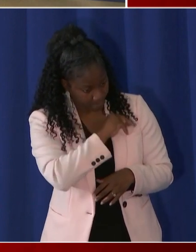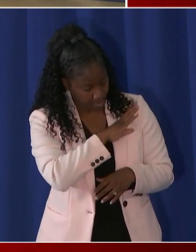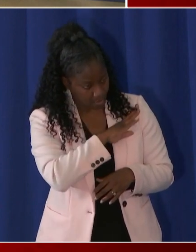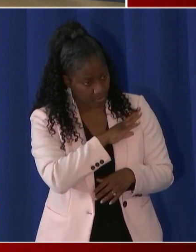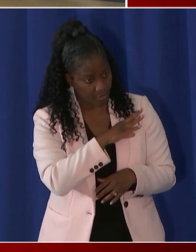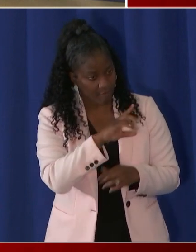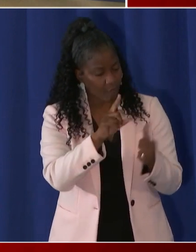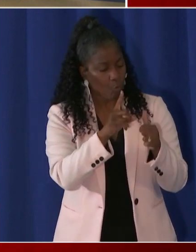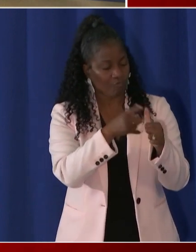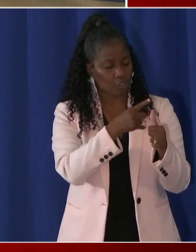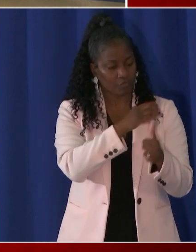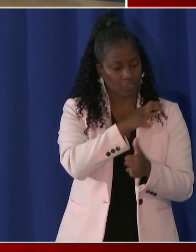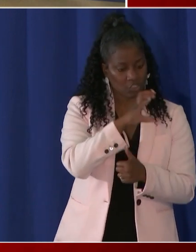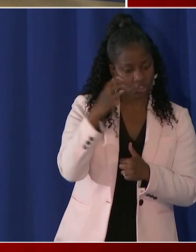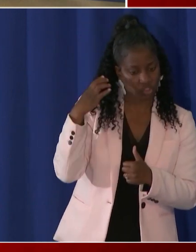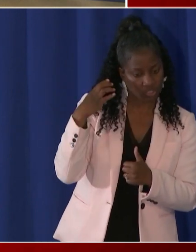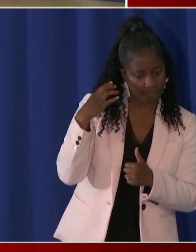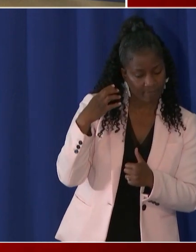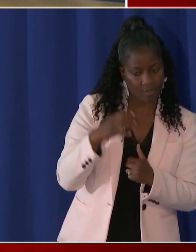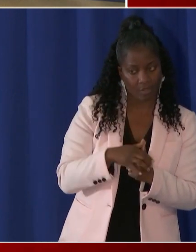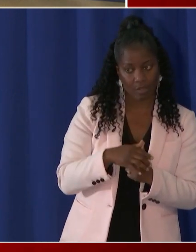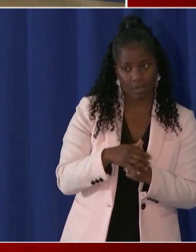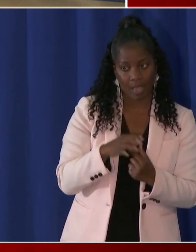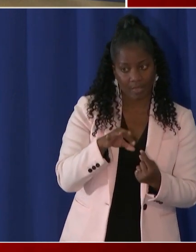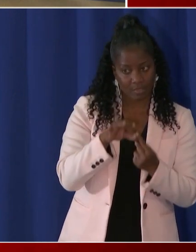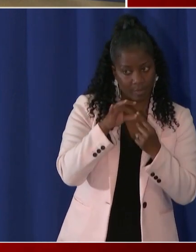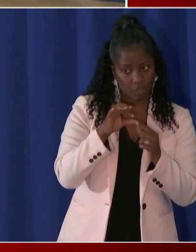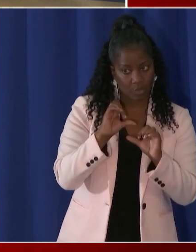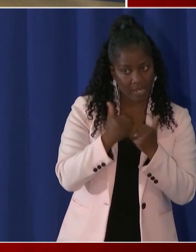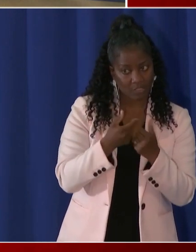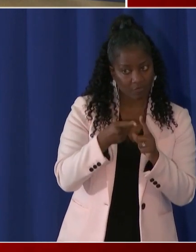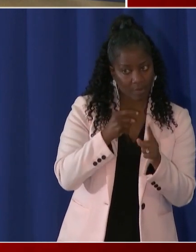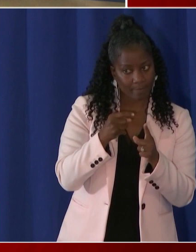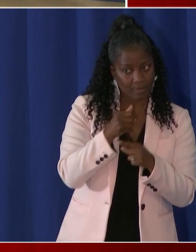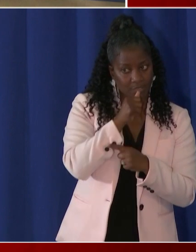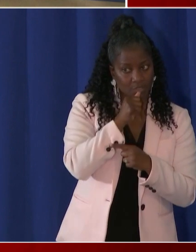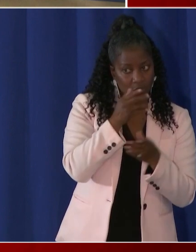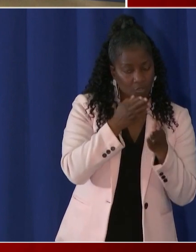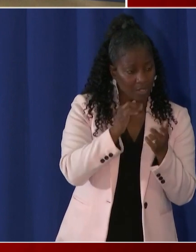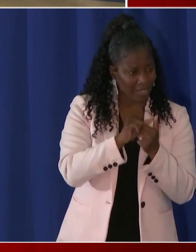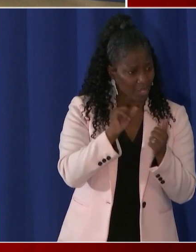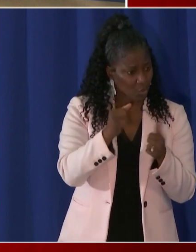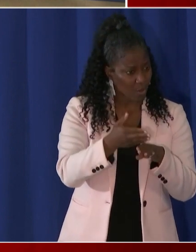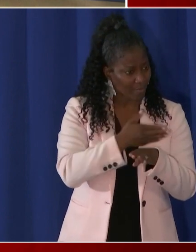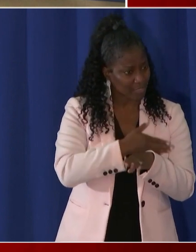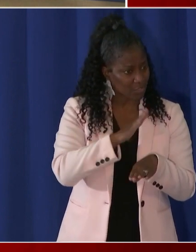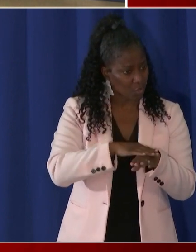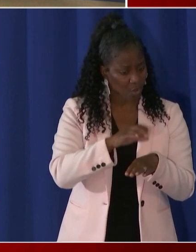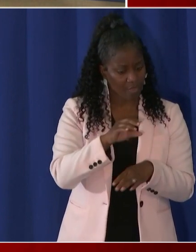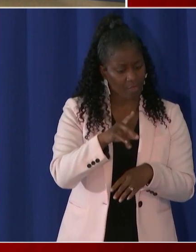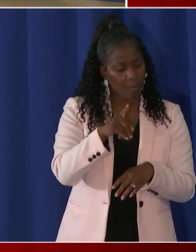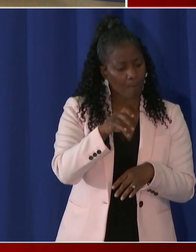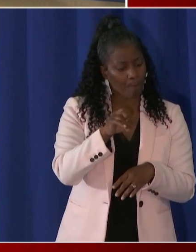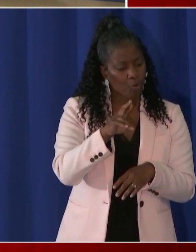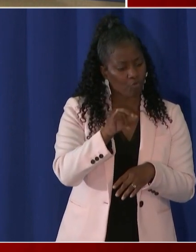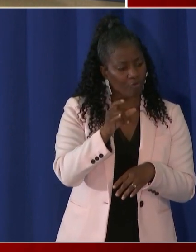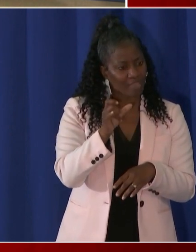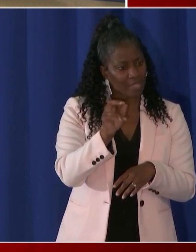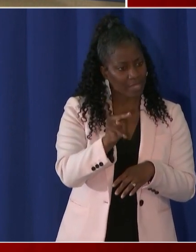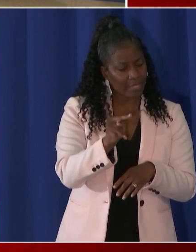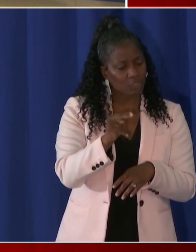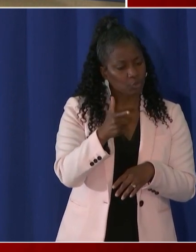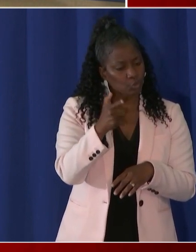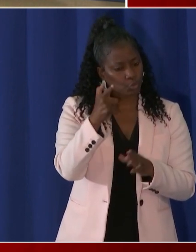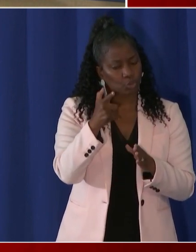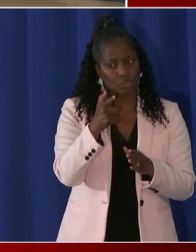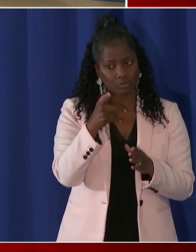for the chief and for the special agent from the Secret Service. Can you update us on the Peruvian shooting investigation? And for the special agent, can